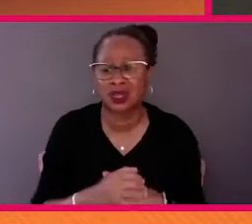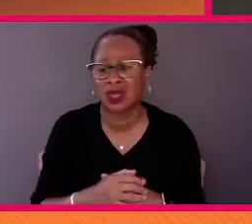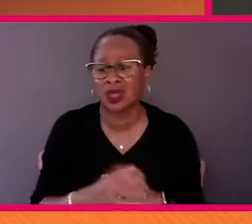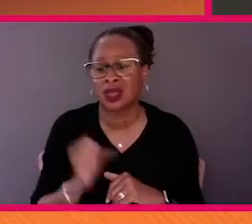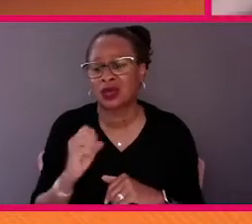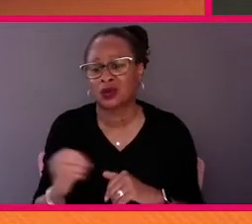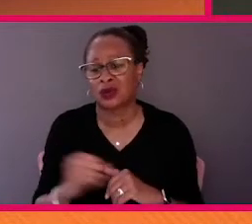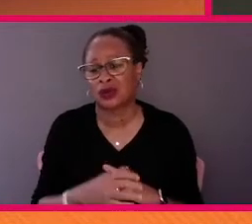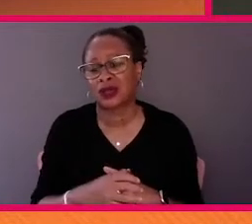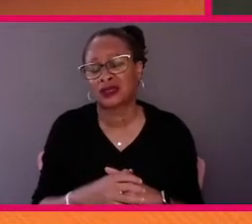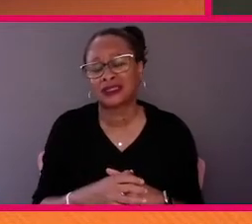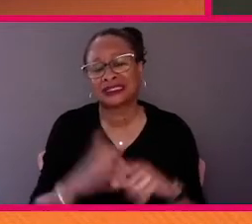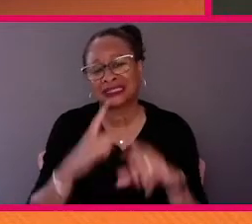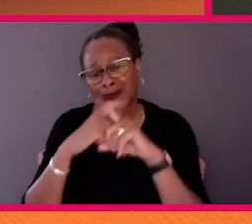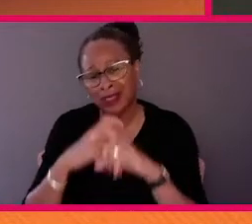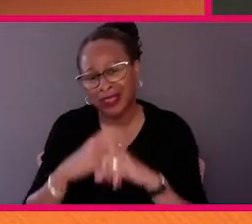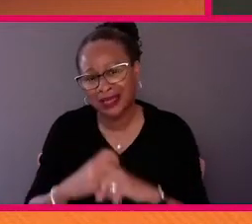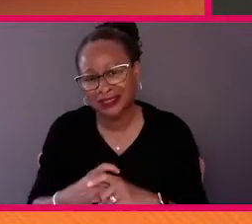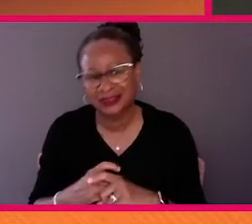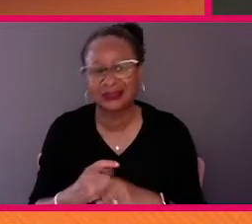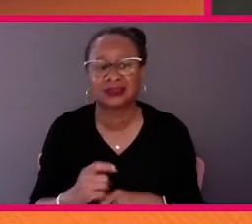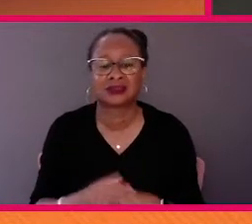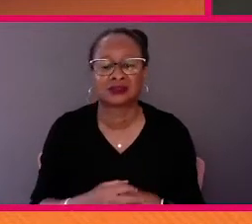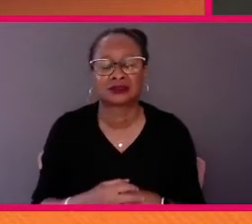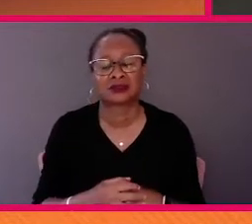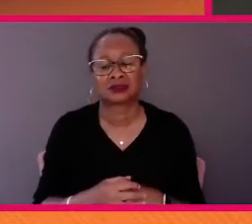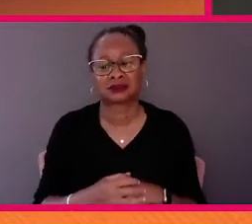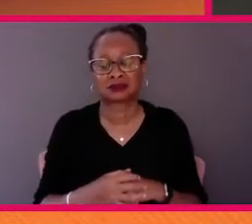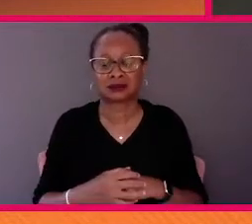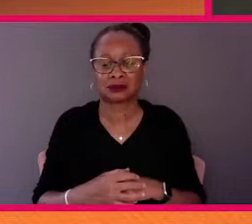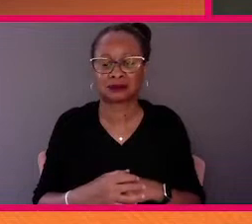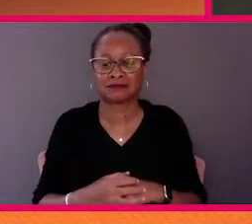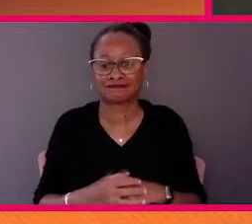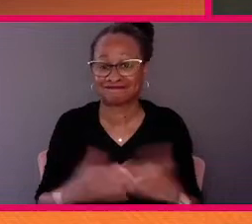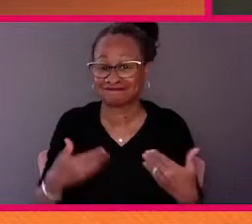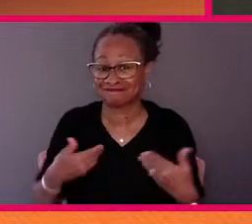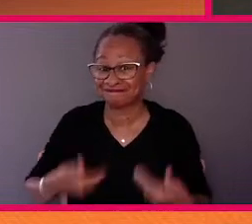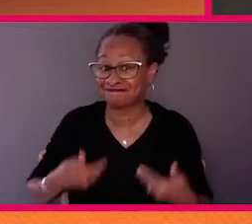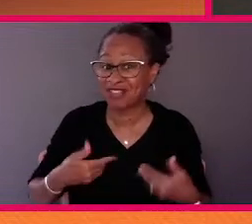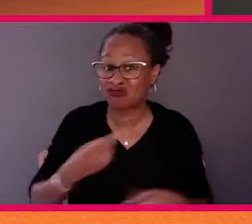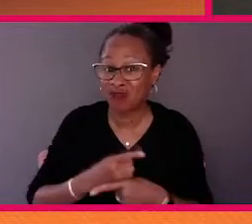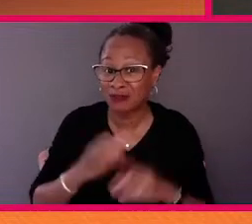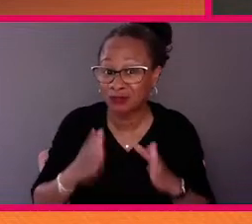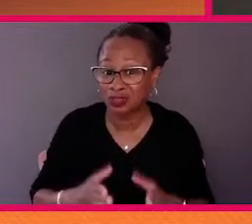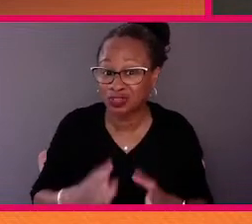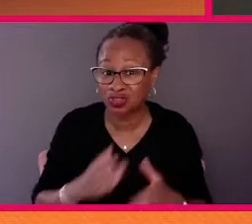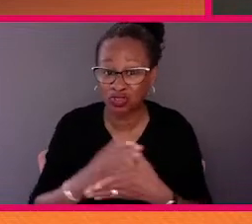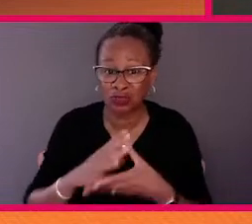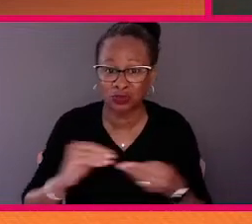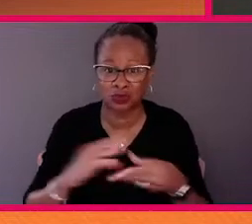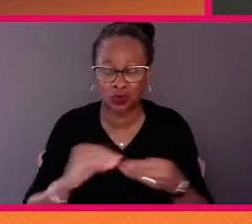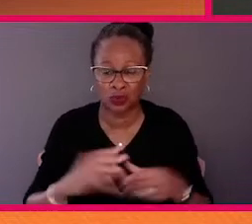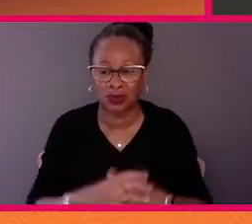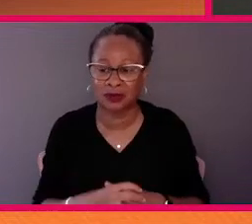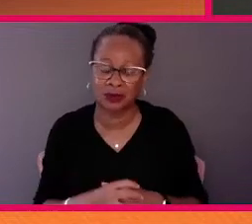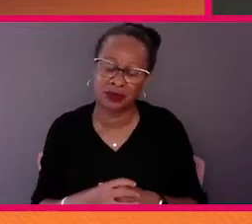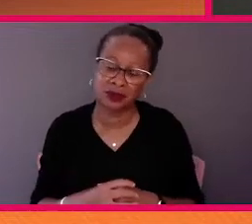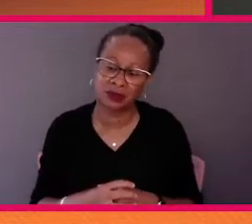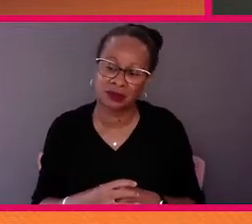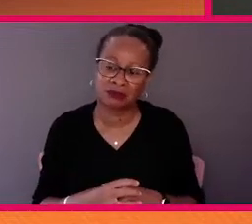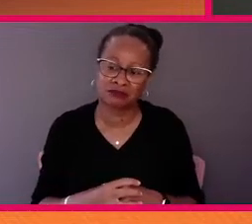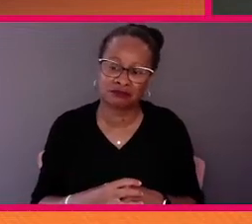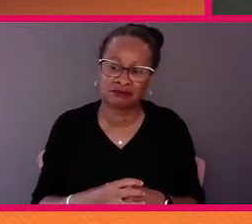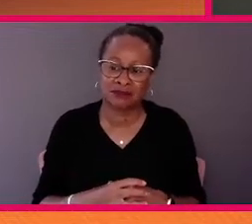so complex that I'm not the right person to tell a story that is not really too close